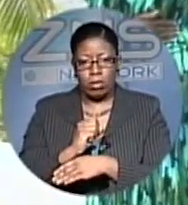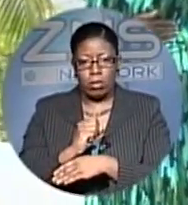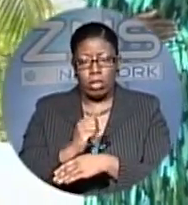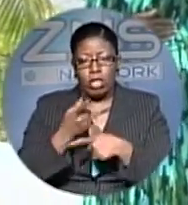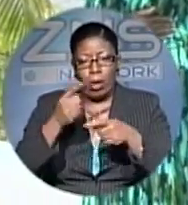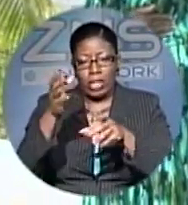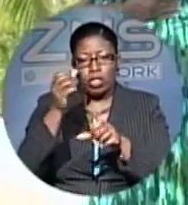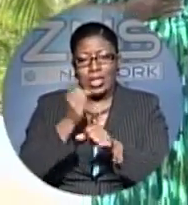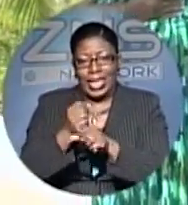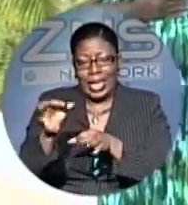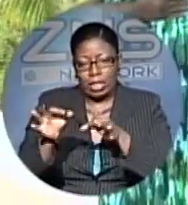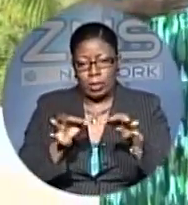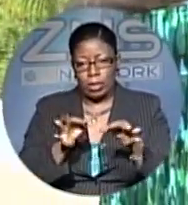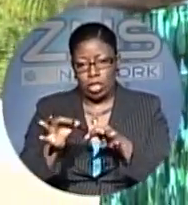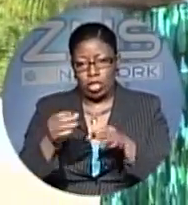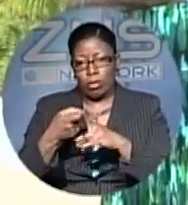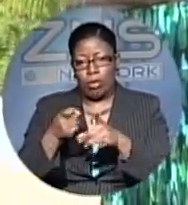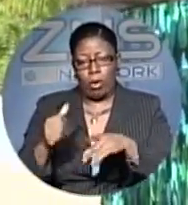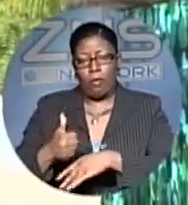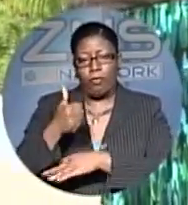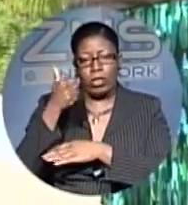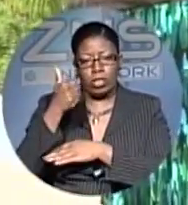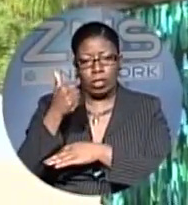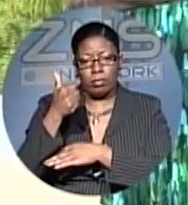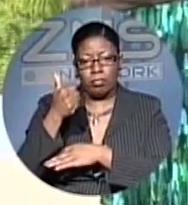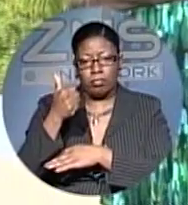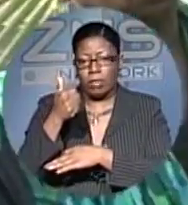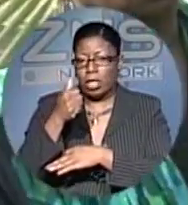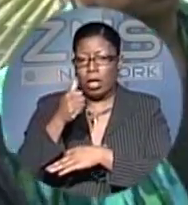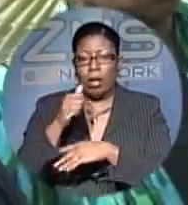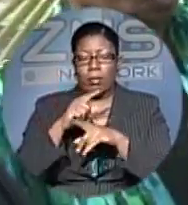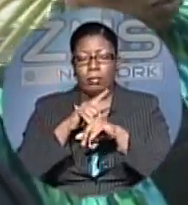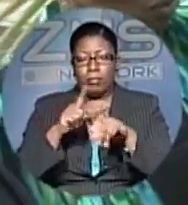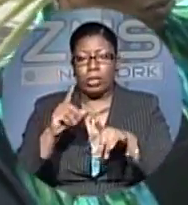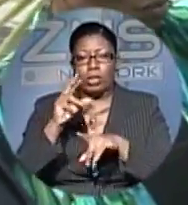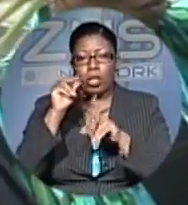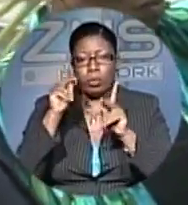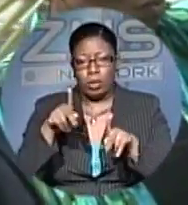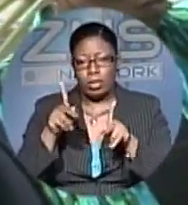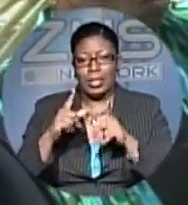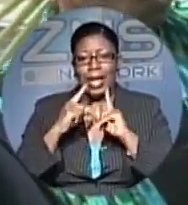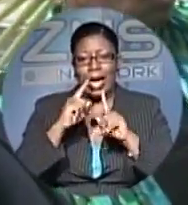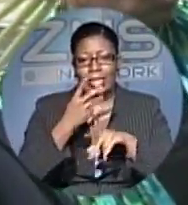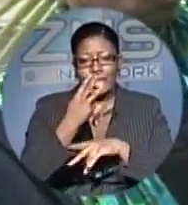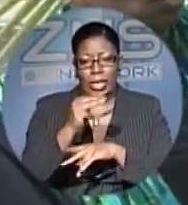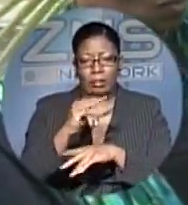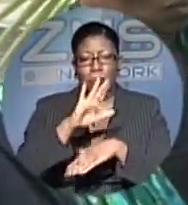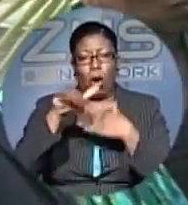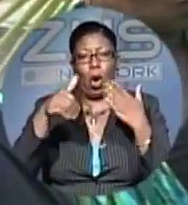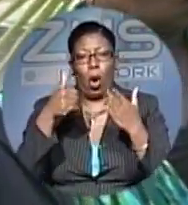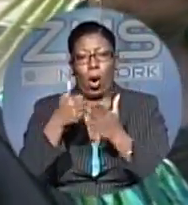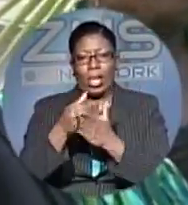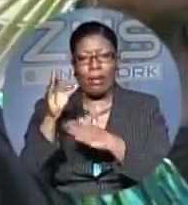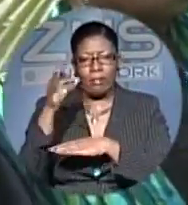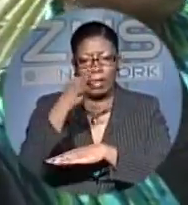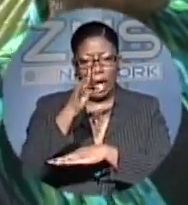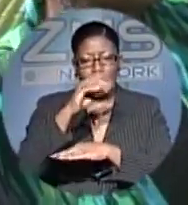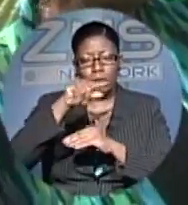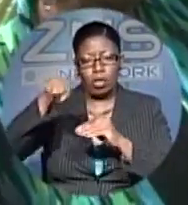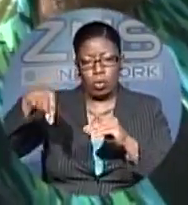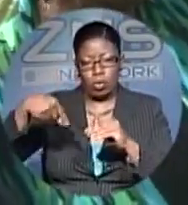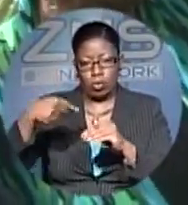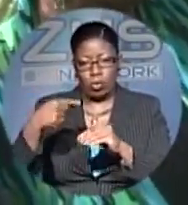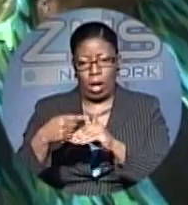explanation from morgue officials, but were reportedly turned away. Flies was all around the house. I said,